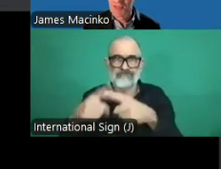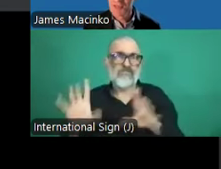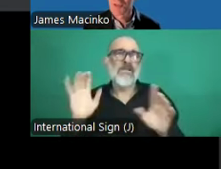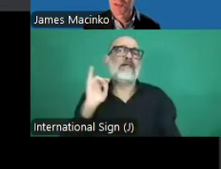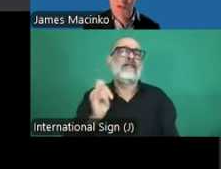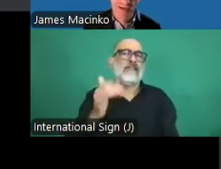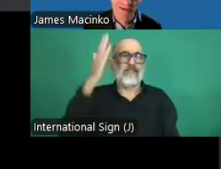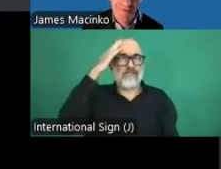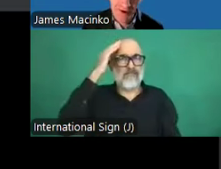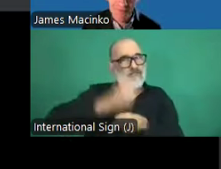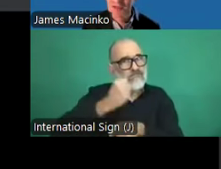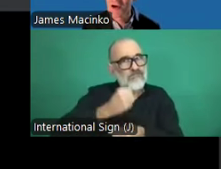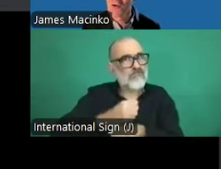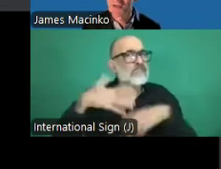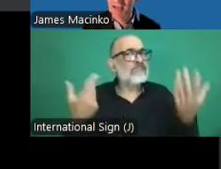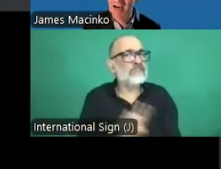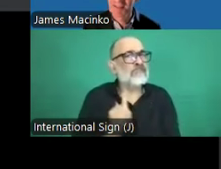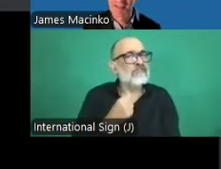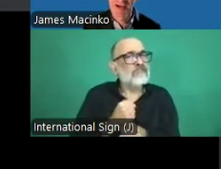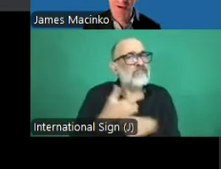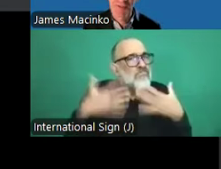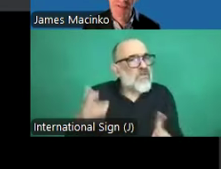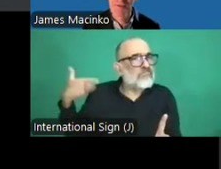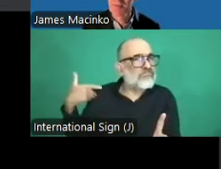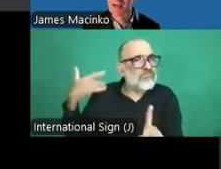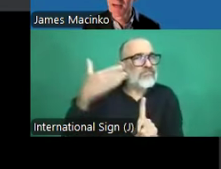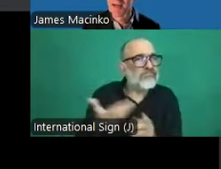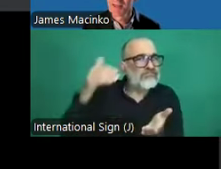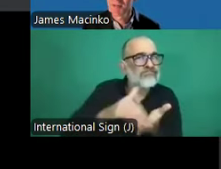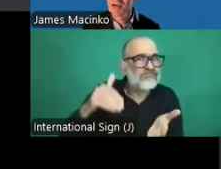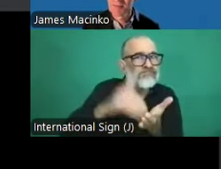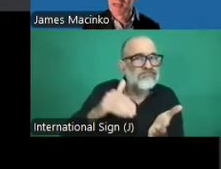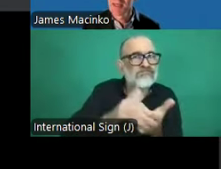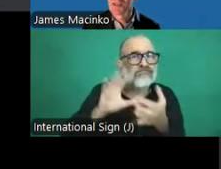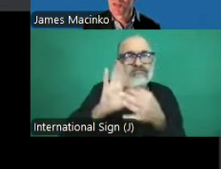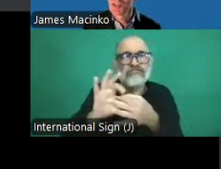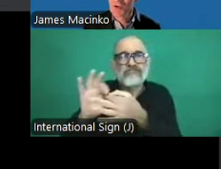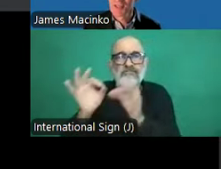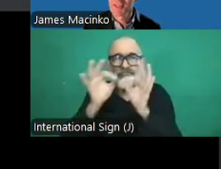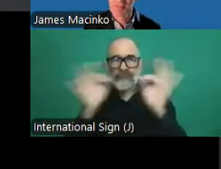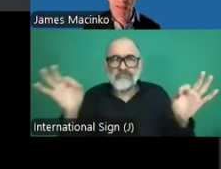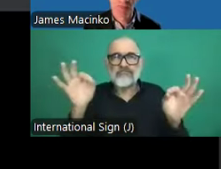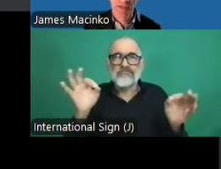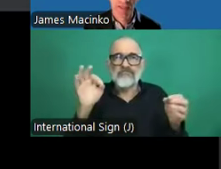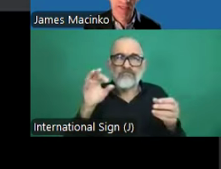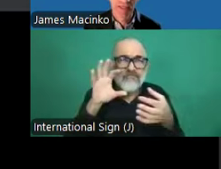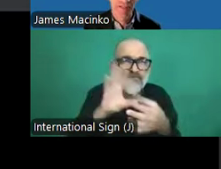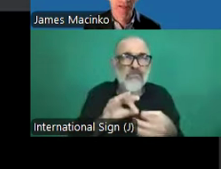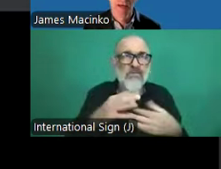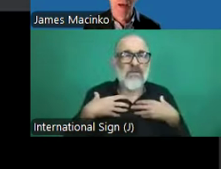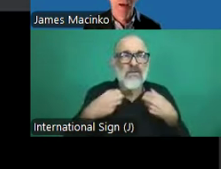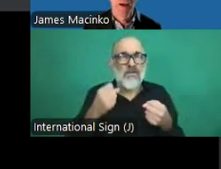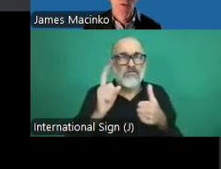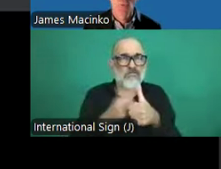many reasons, including a really overtaxed health system that sometimes is really struggling to meet their basic